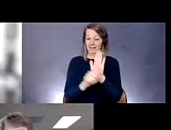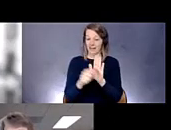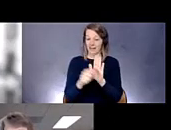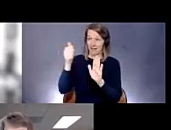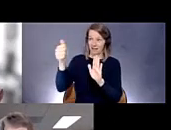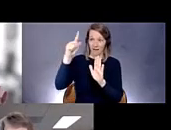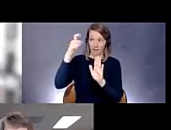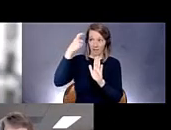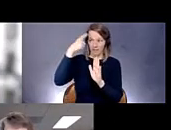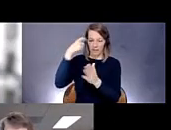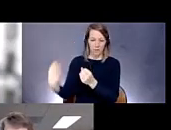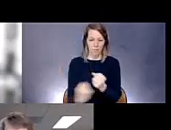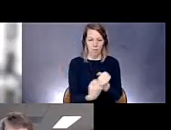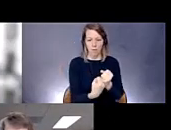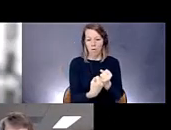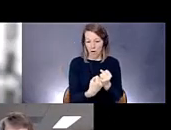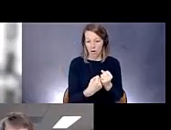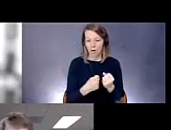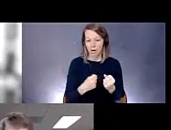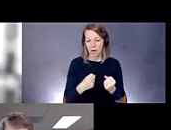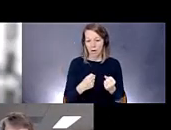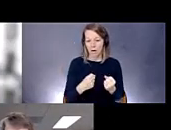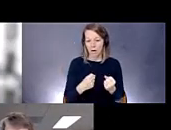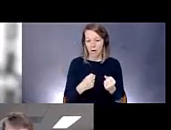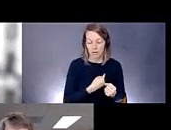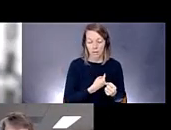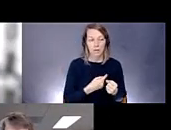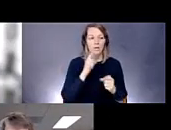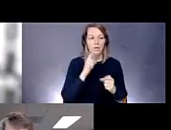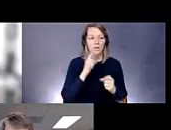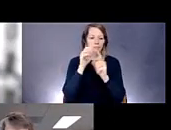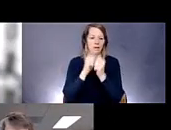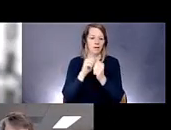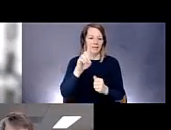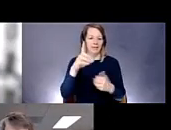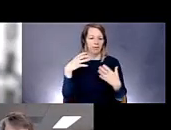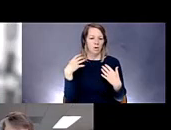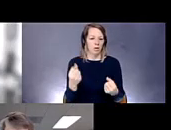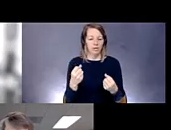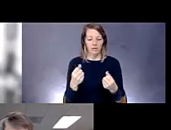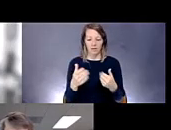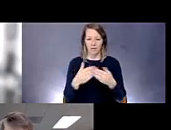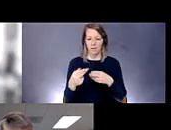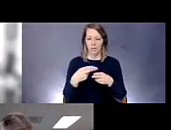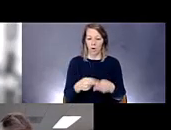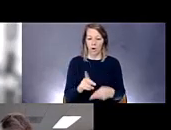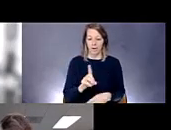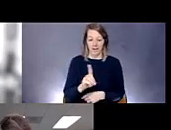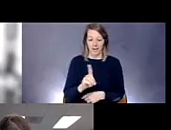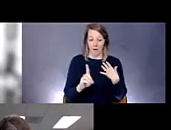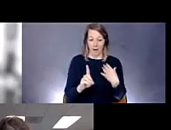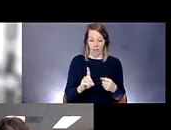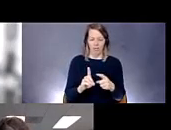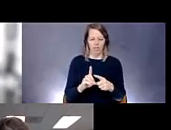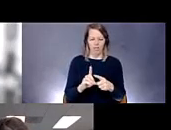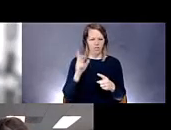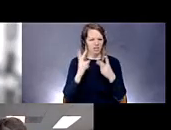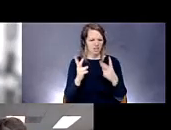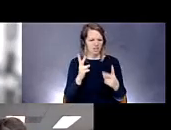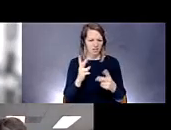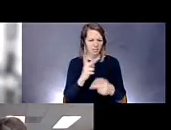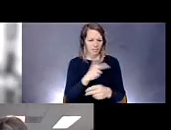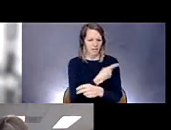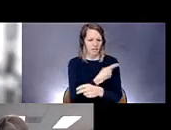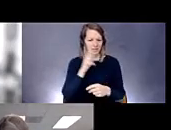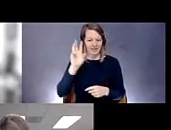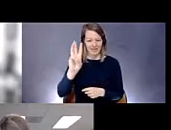of us. One of the things that's unique about Denver Health is, despite the fact that we're called Denver Health, we see patients from